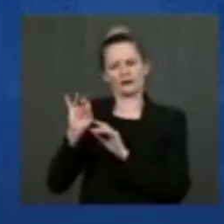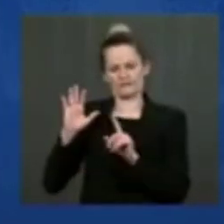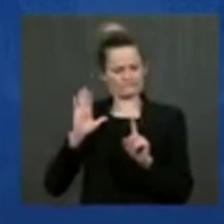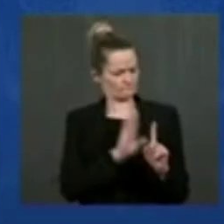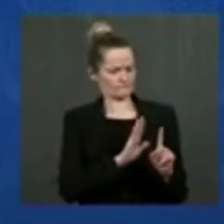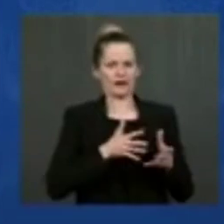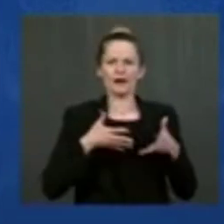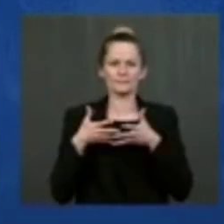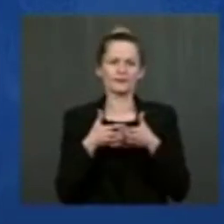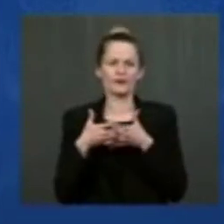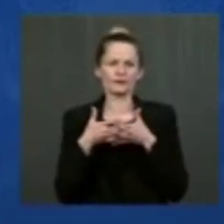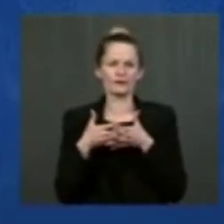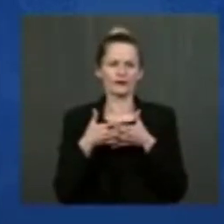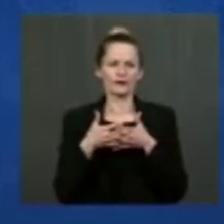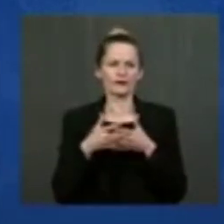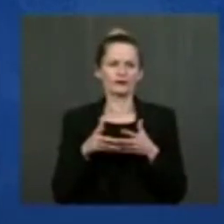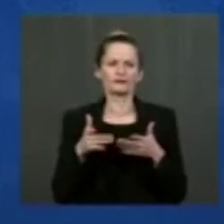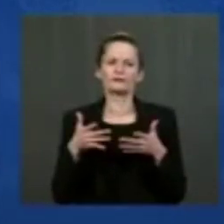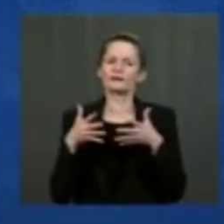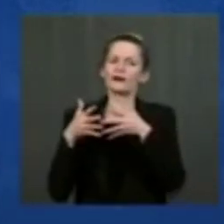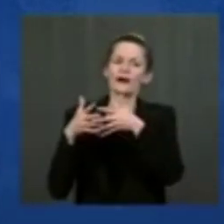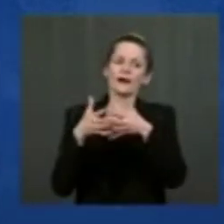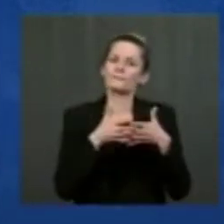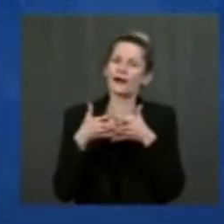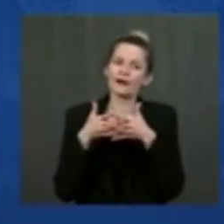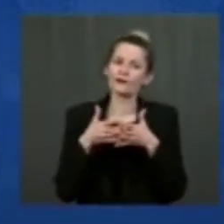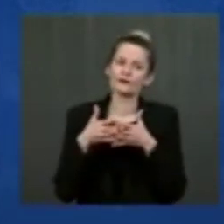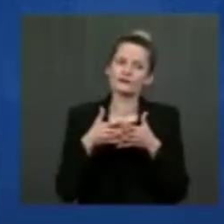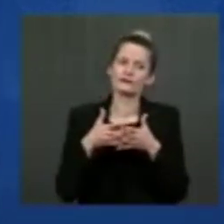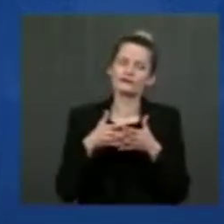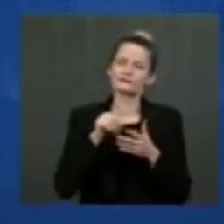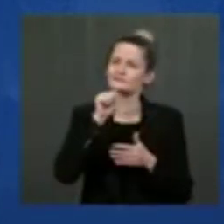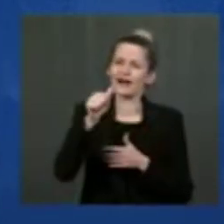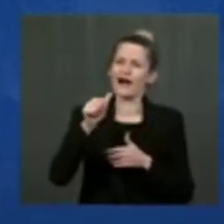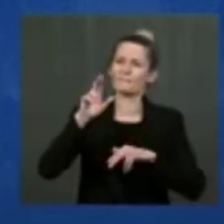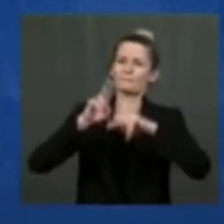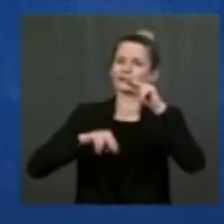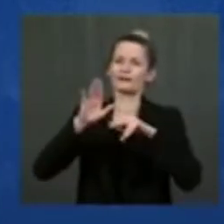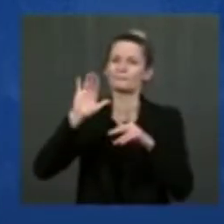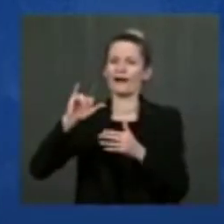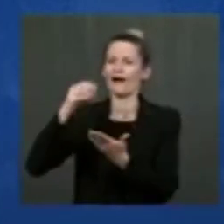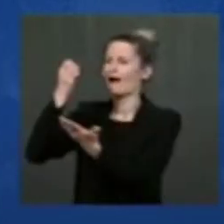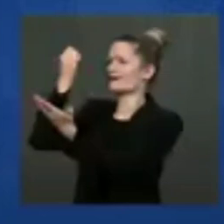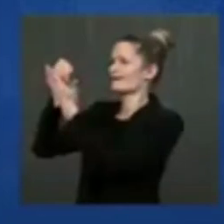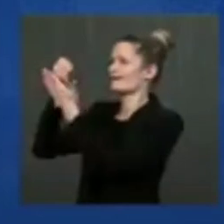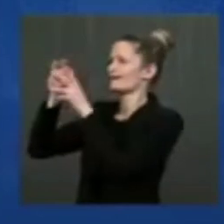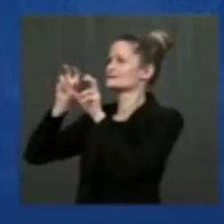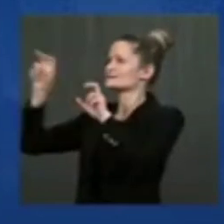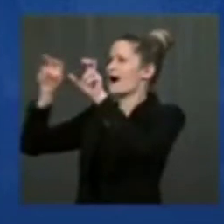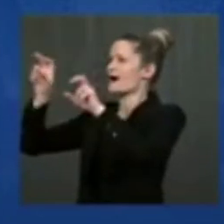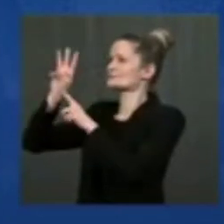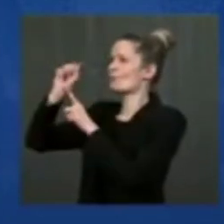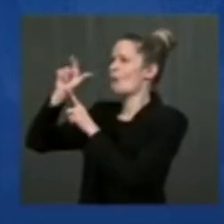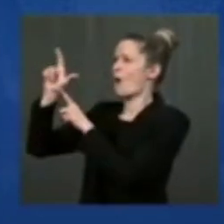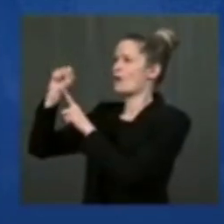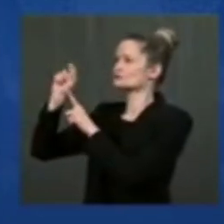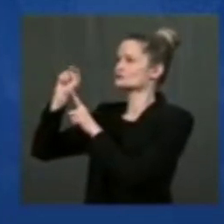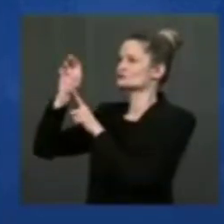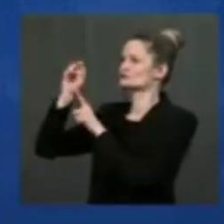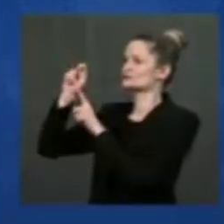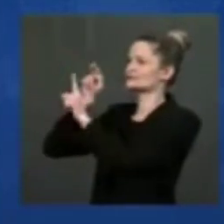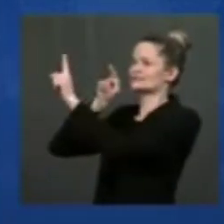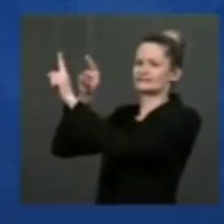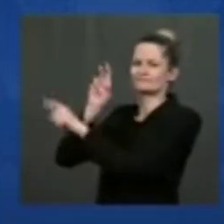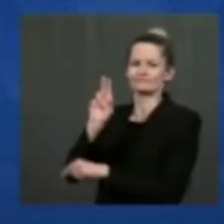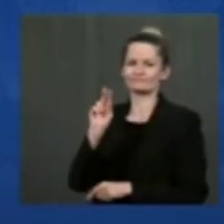I'm not suggesting that. But they didn't build America. It was built by the middle class. And